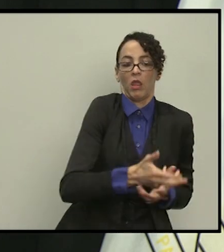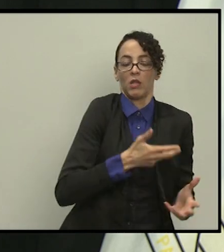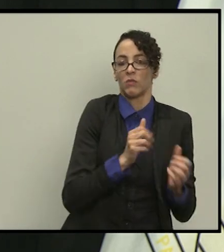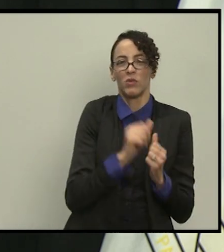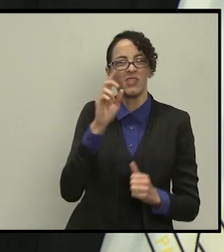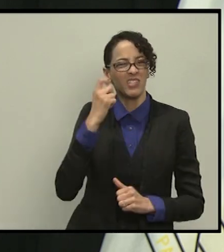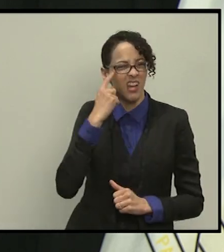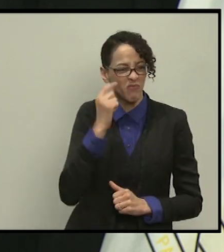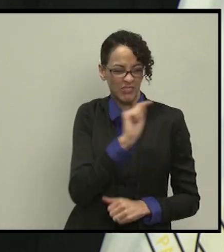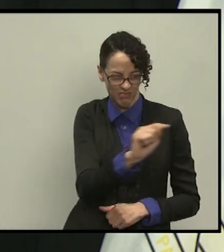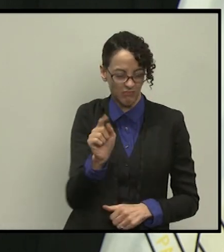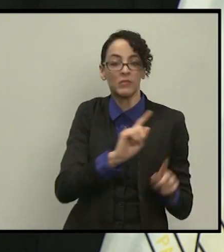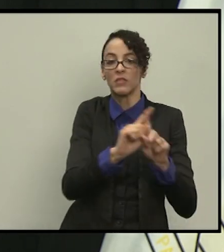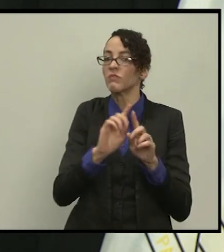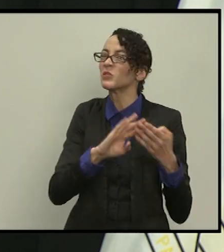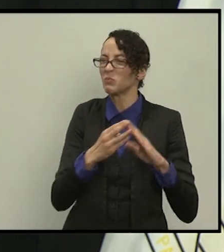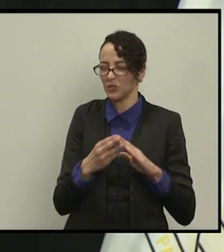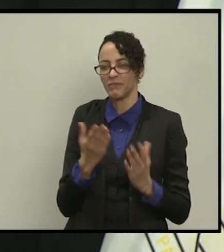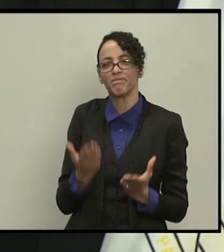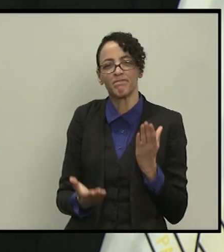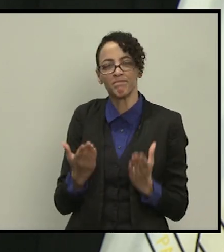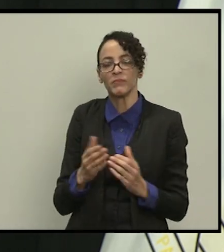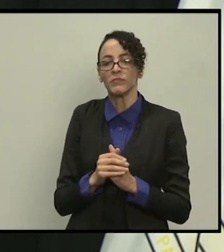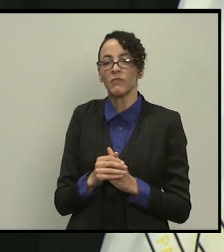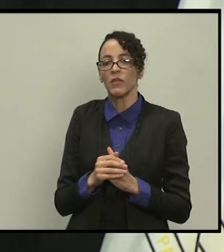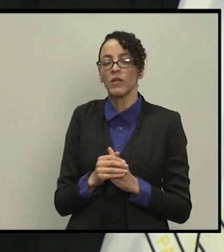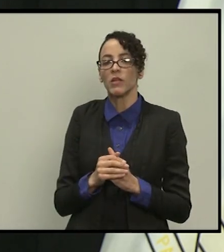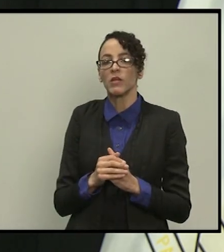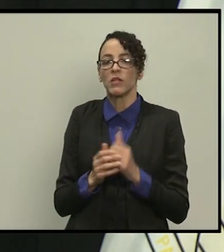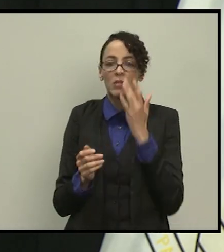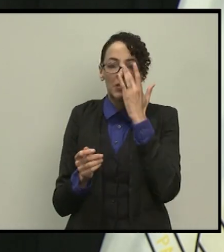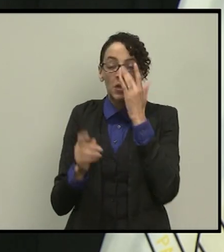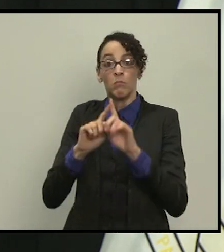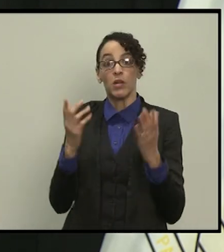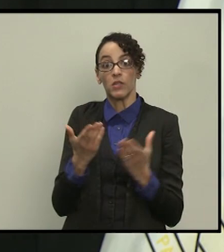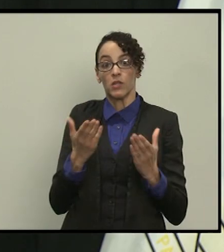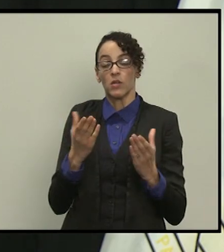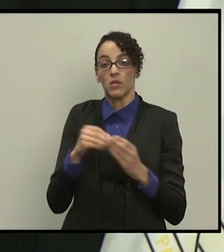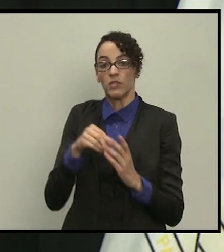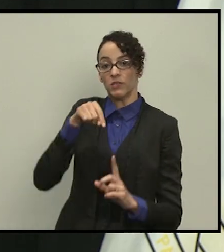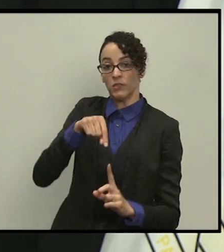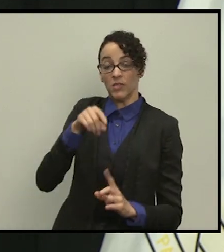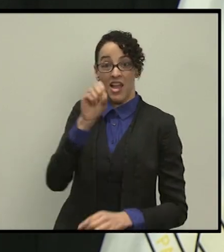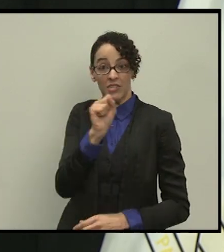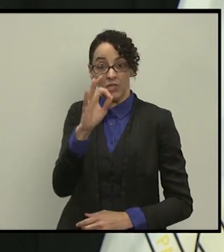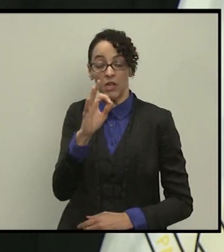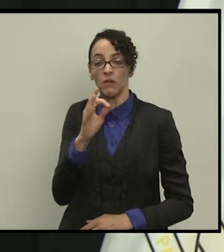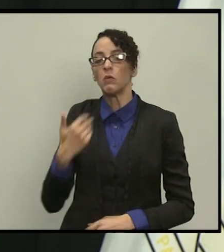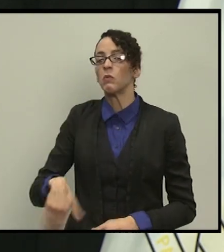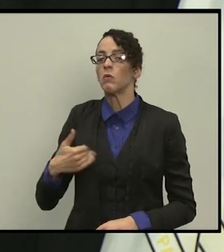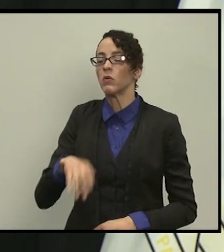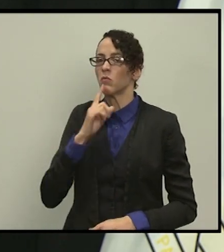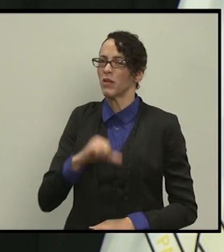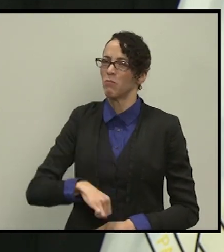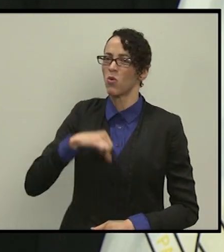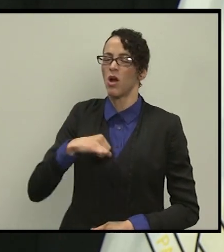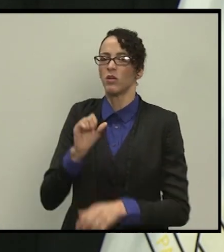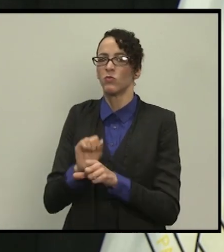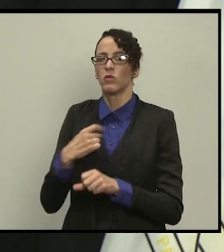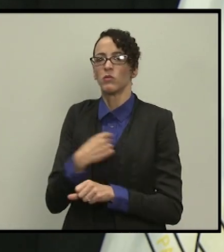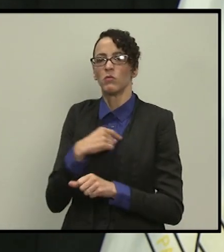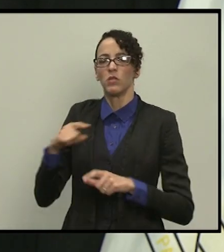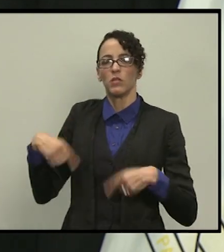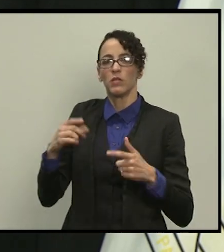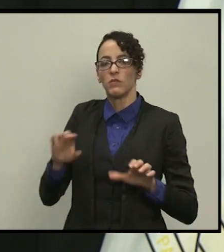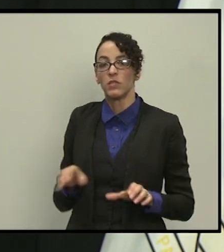communities. Here in San Francisco, I am so proud of the work that we have done to really